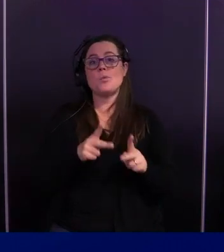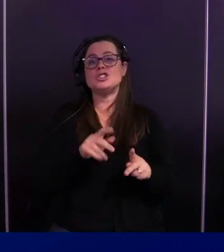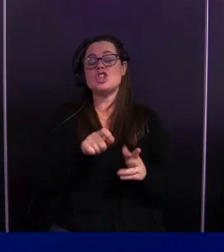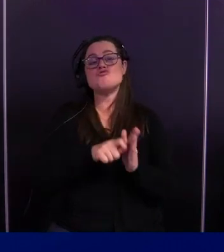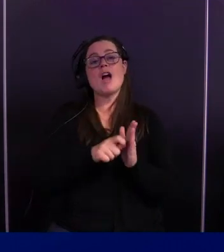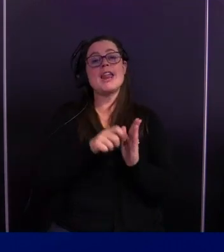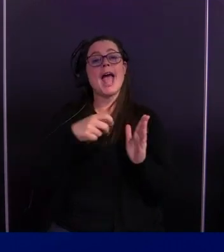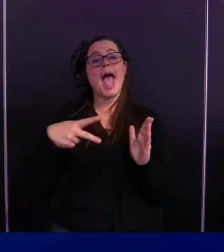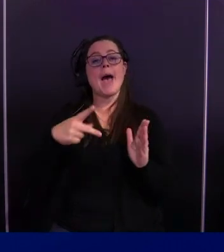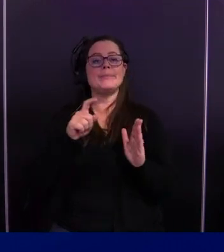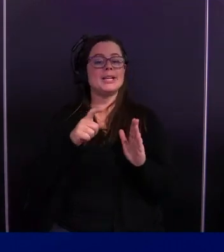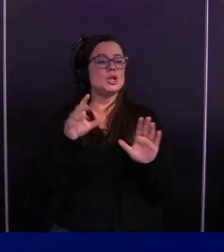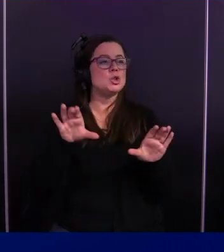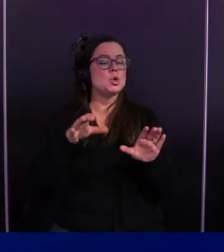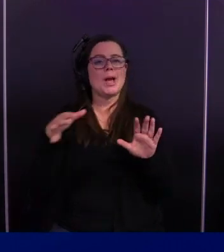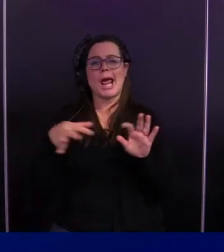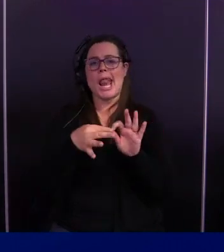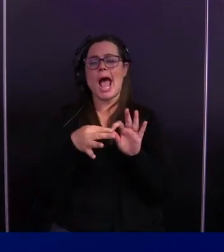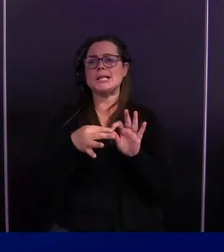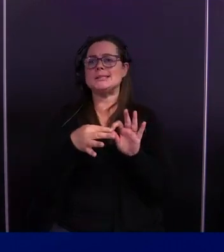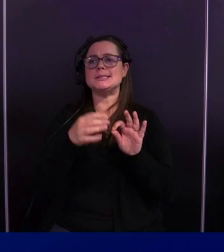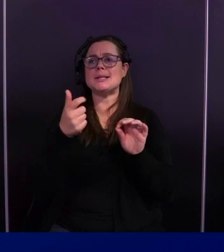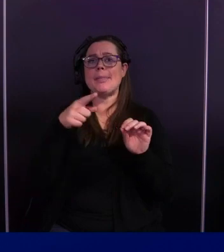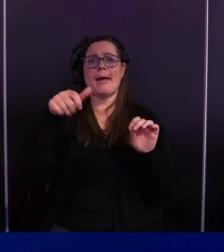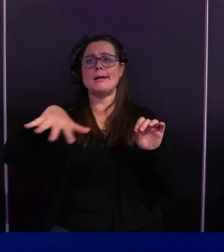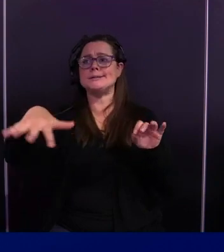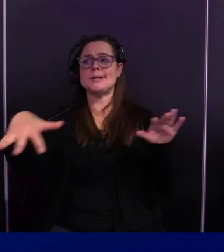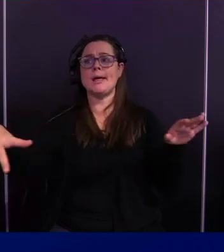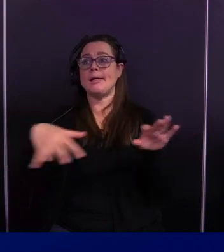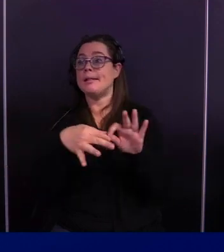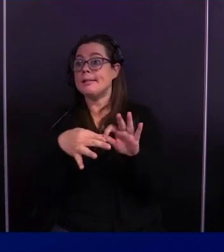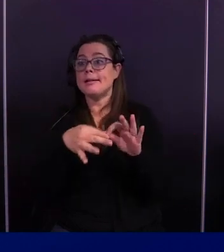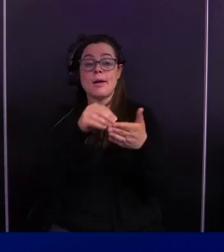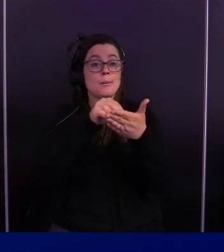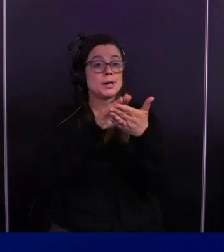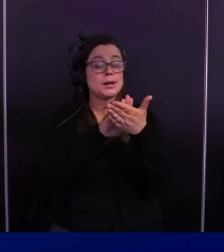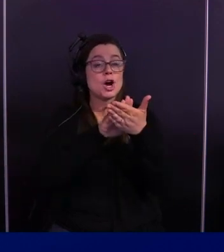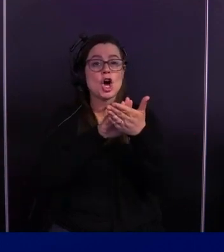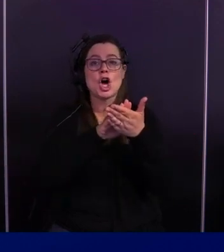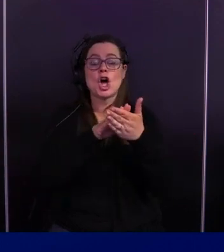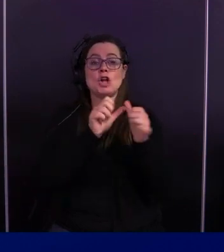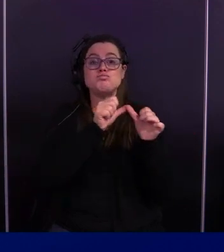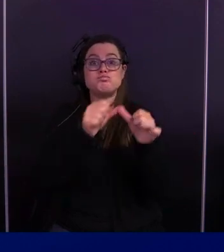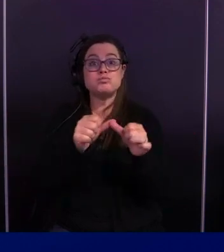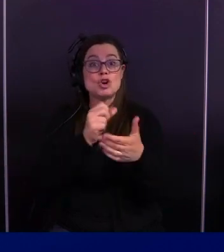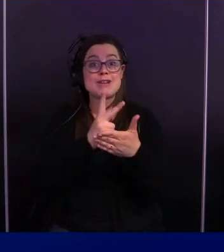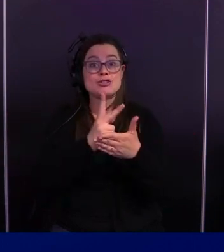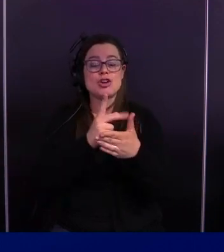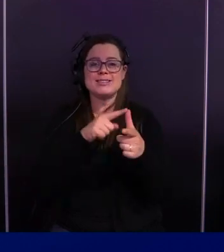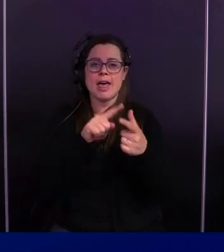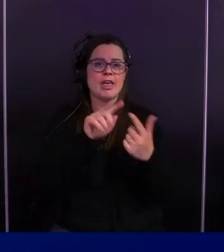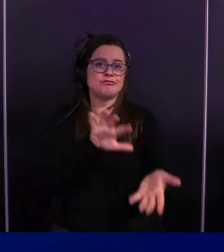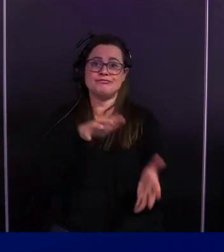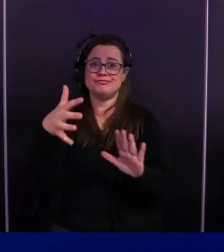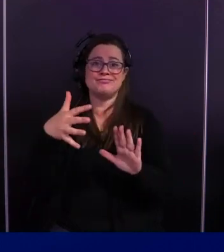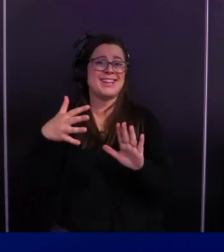they need to do something to connect something to somewhere, and they put in long-lived credentials, and then bad things happen. And the IAM roles, I mean, that's best